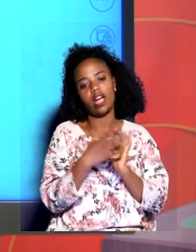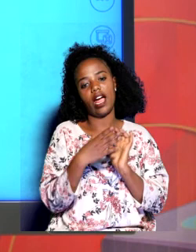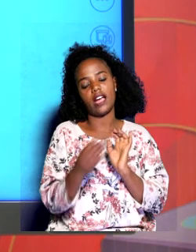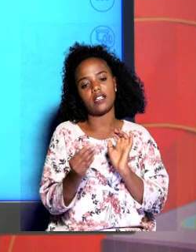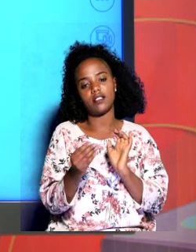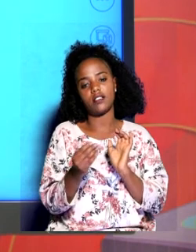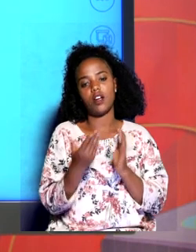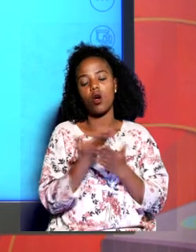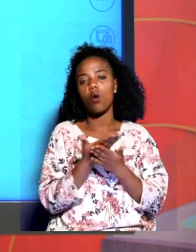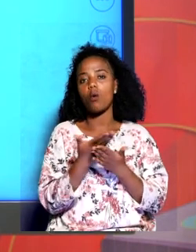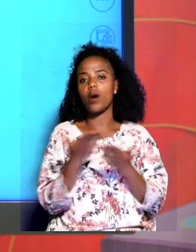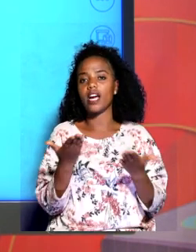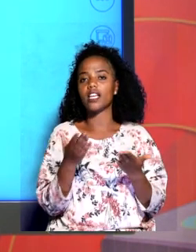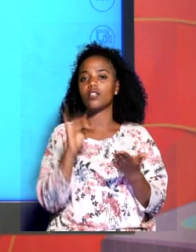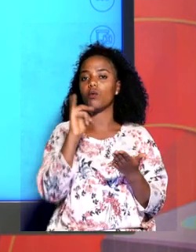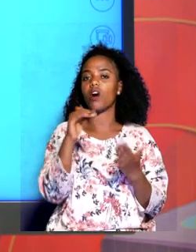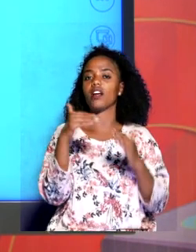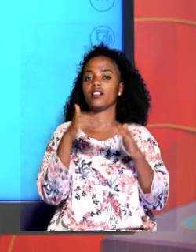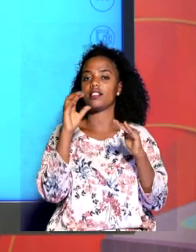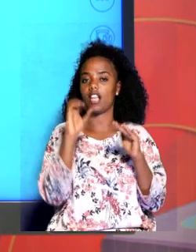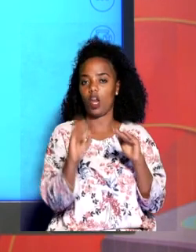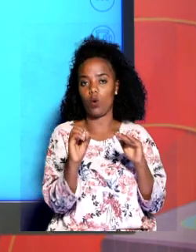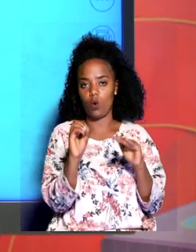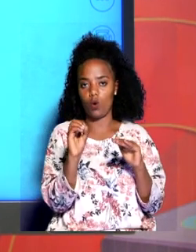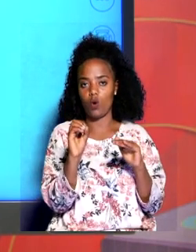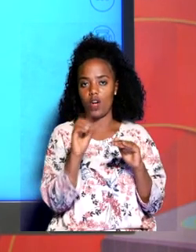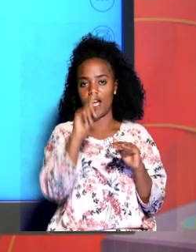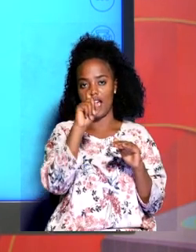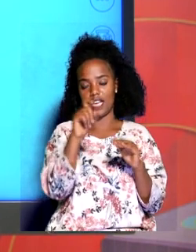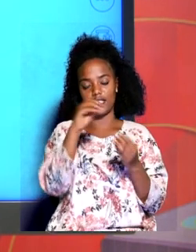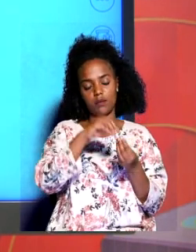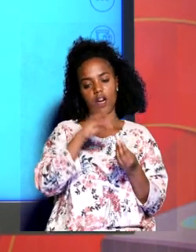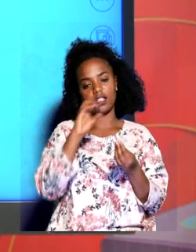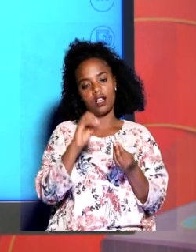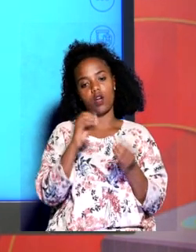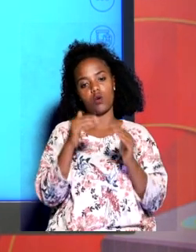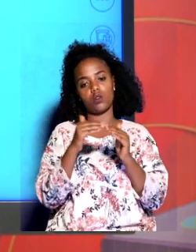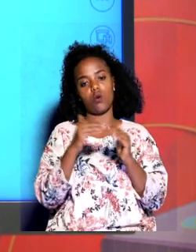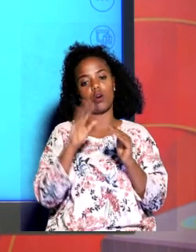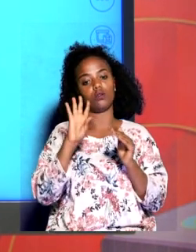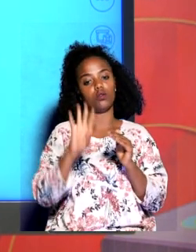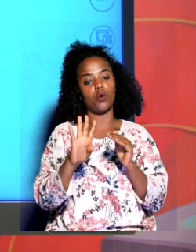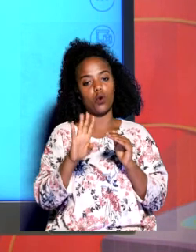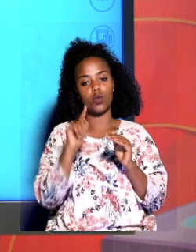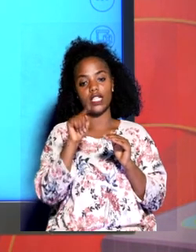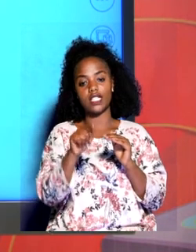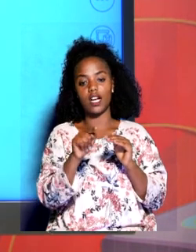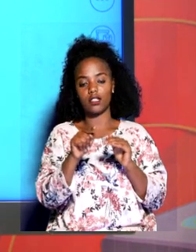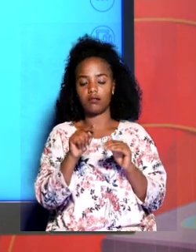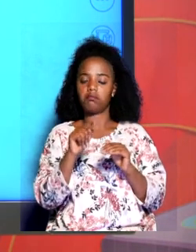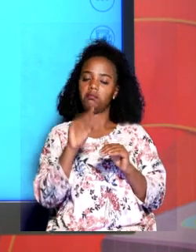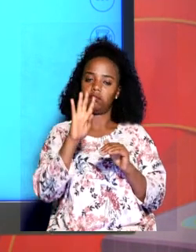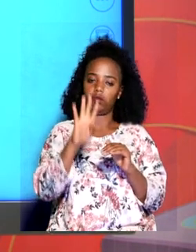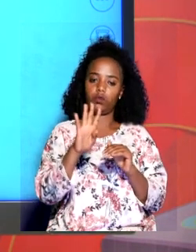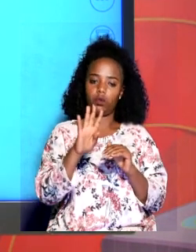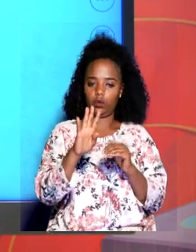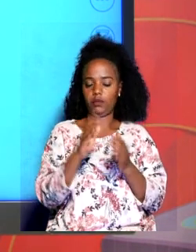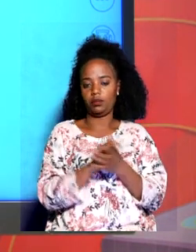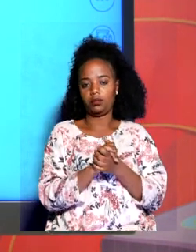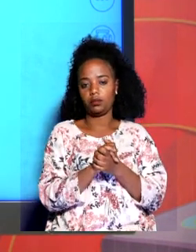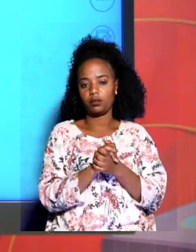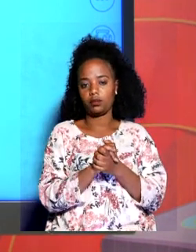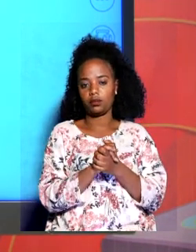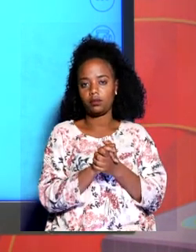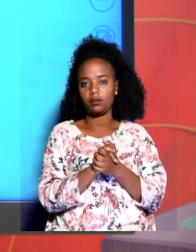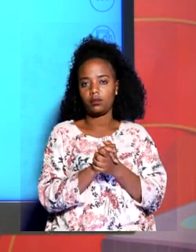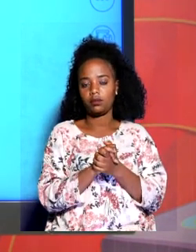And when y is 0, x plus 0 is equal to 4, that's x equal to 4. We have this 1.